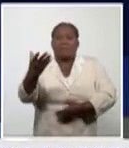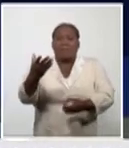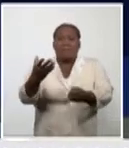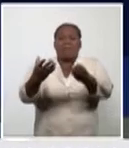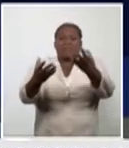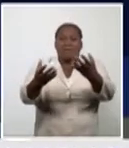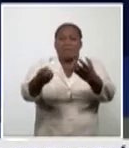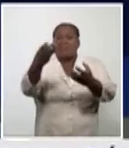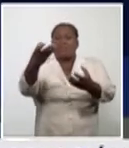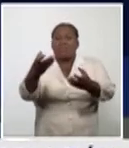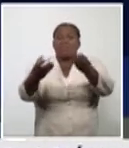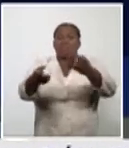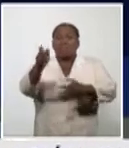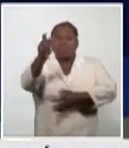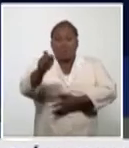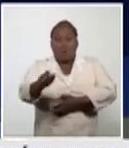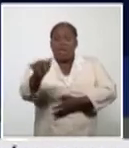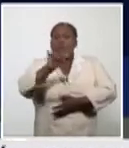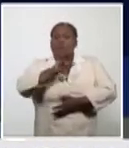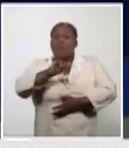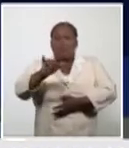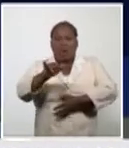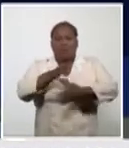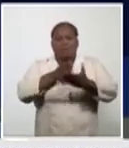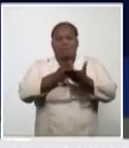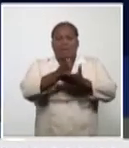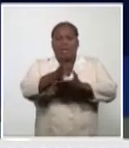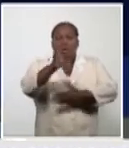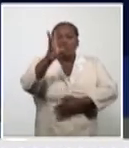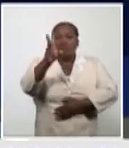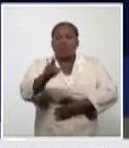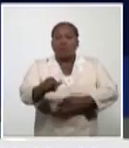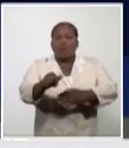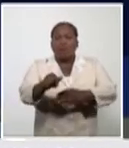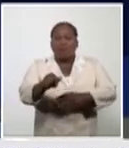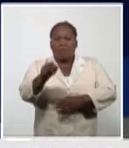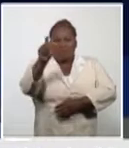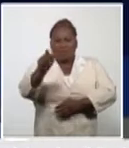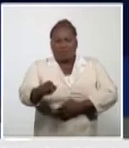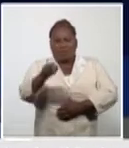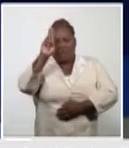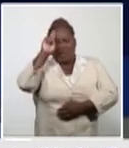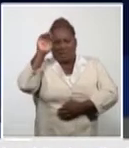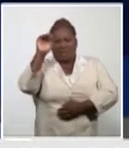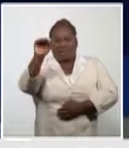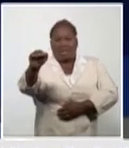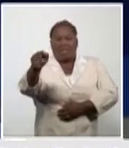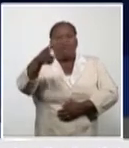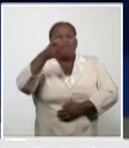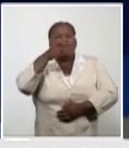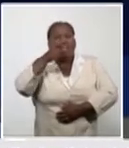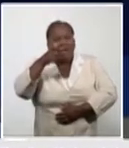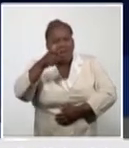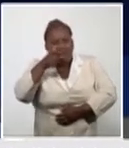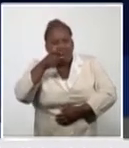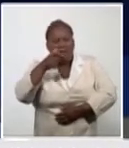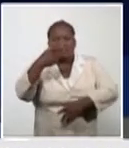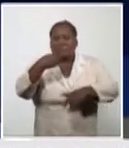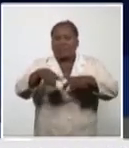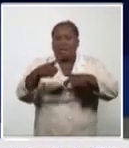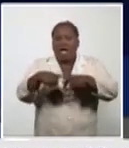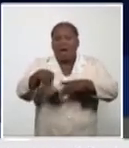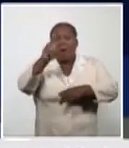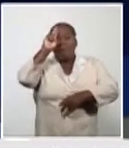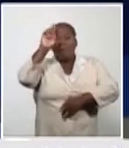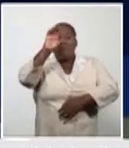That is the main reason why, as new confirmed cases emerge every day, the number of people hospitalized, under surveillance, and